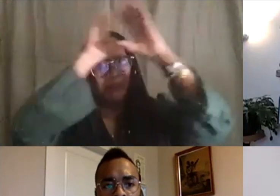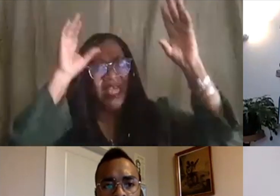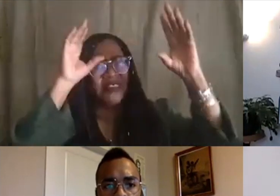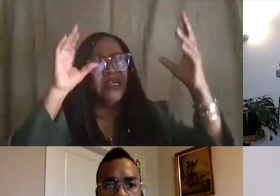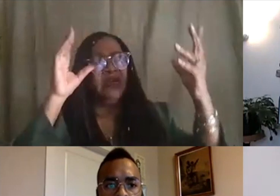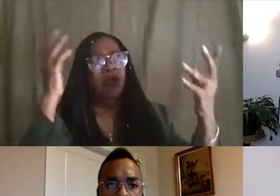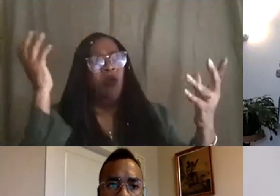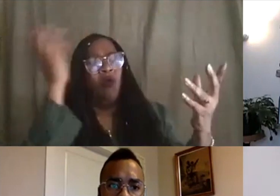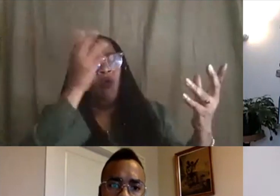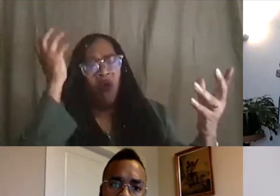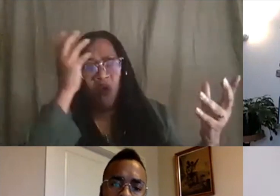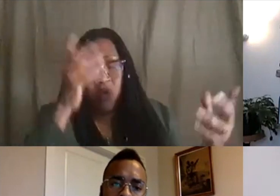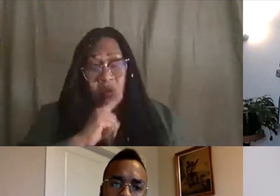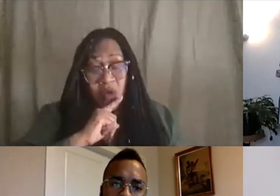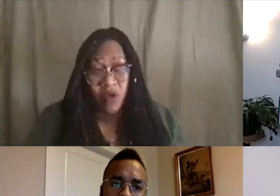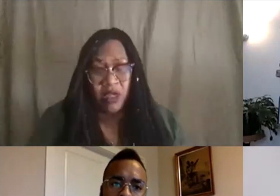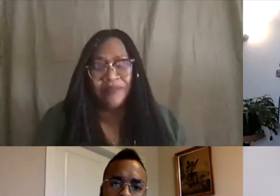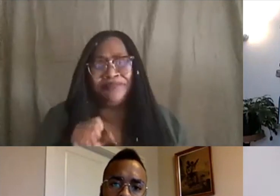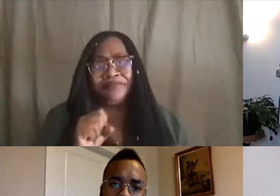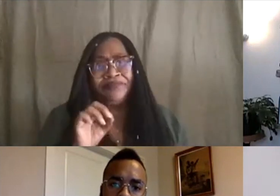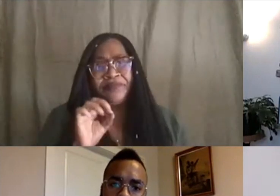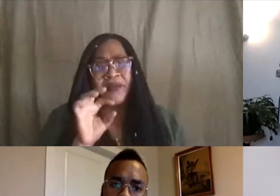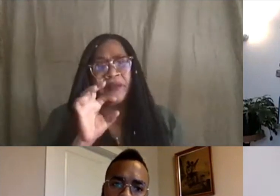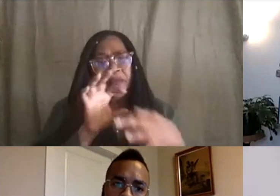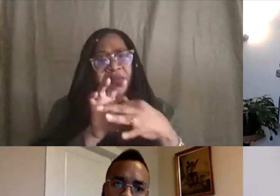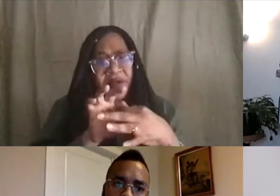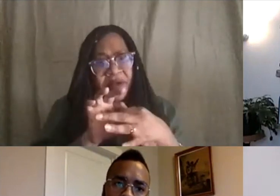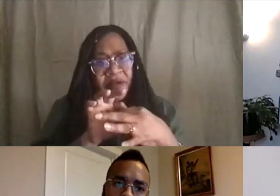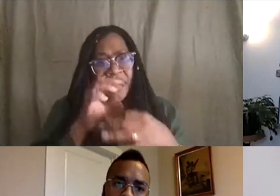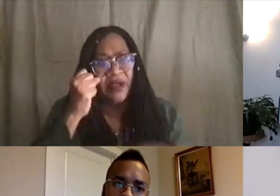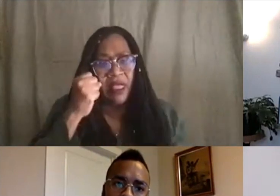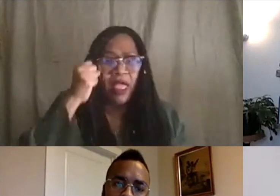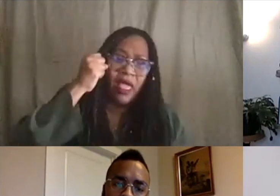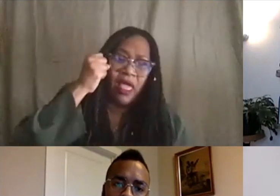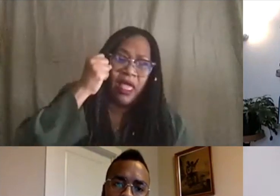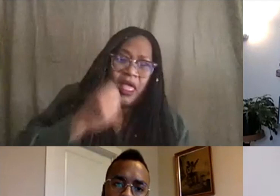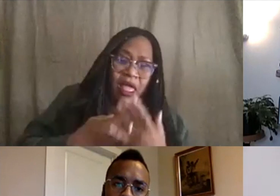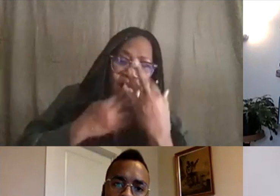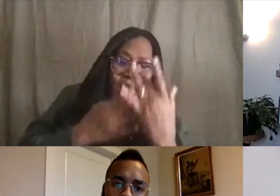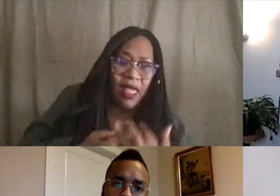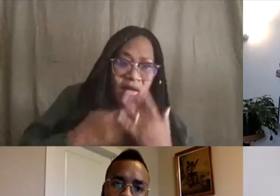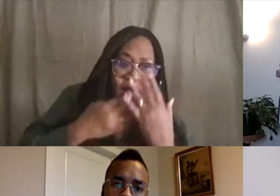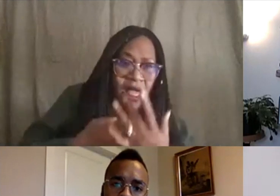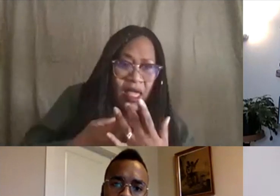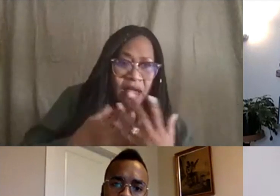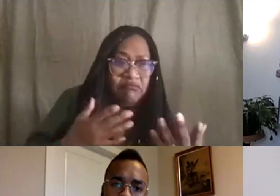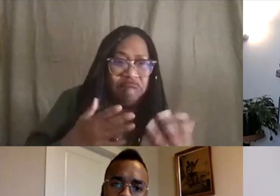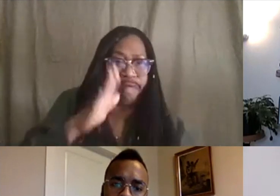of what I think about with lynching really is that even in